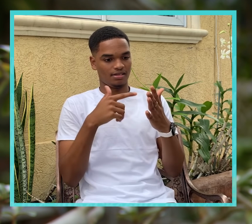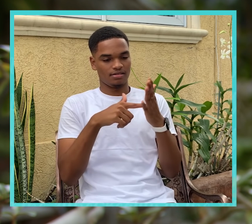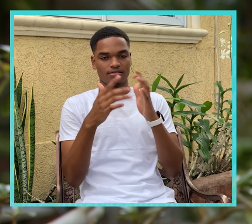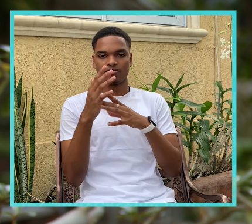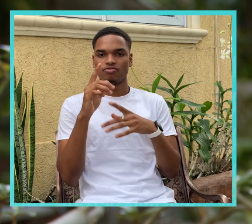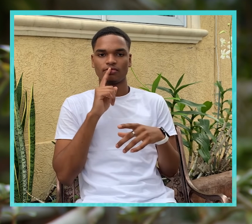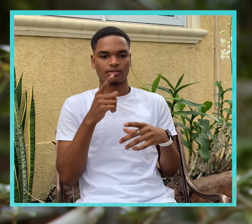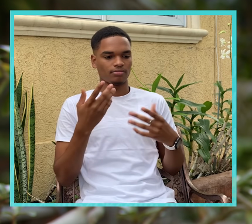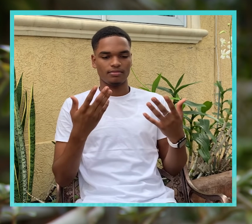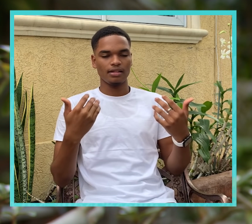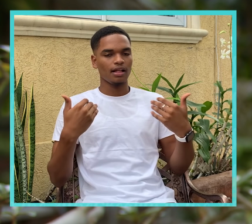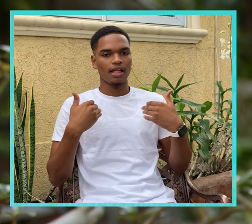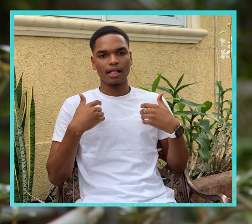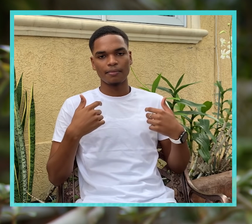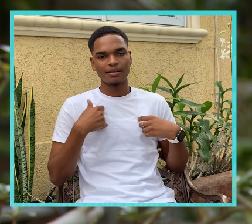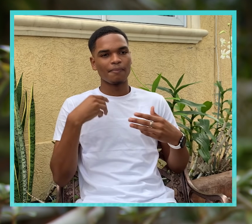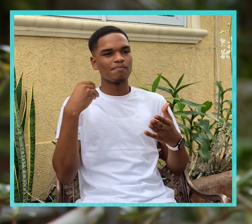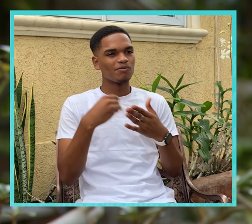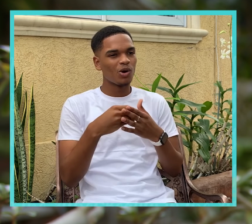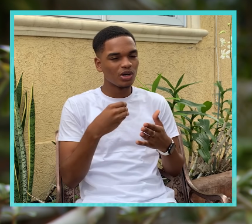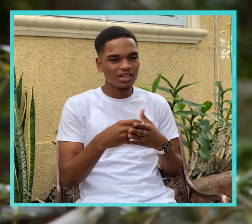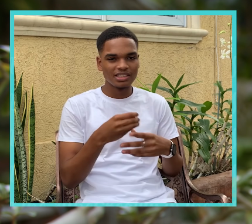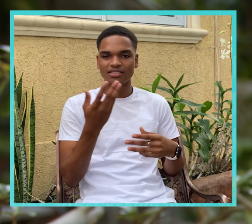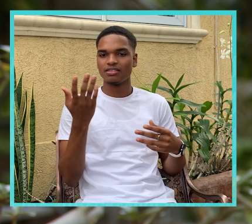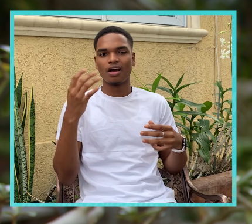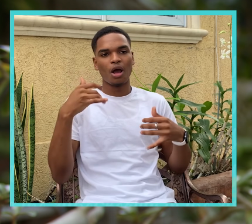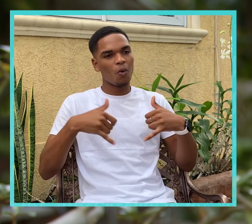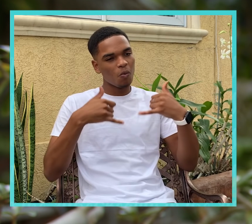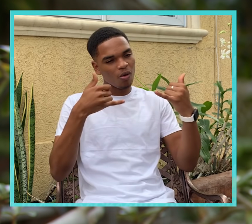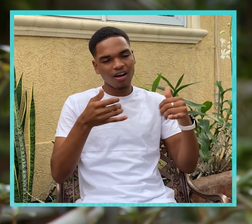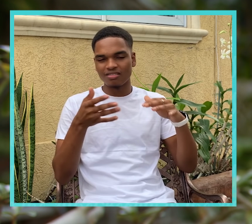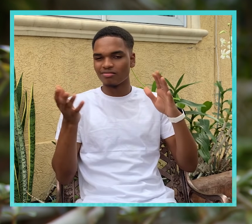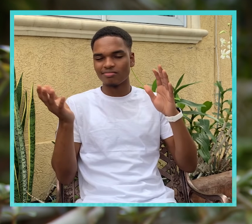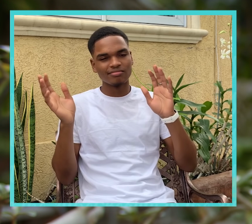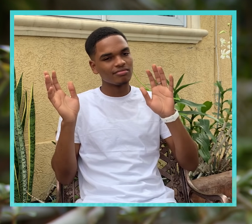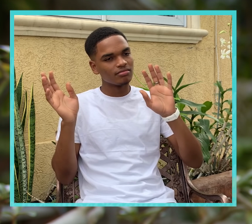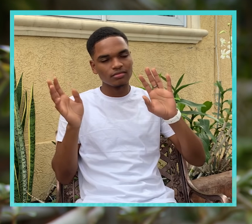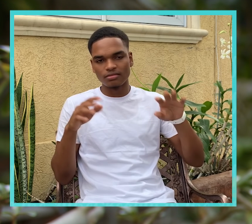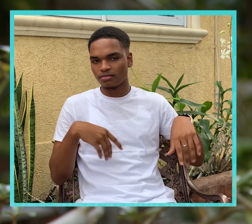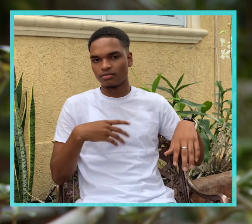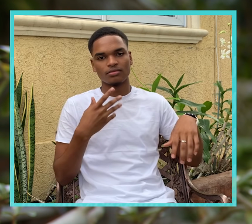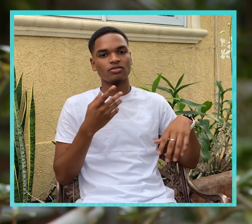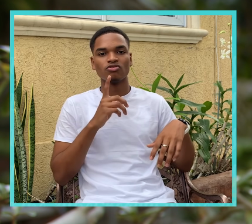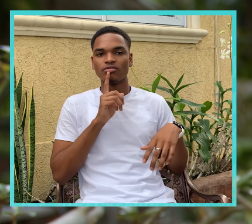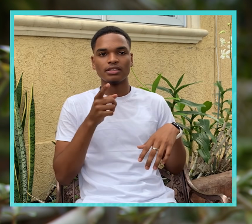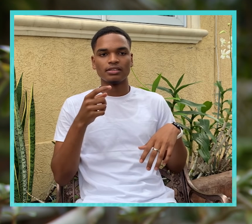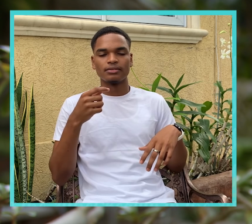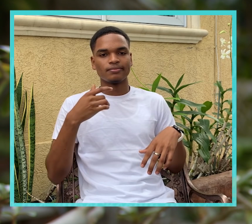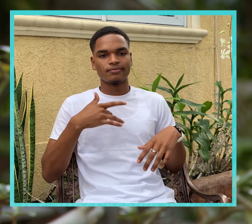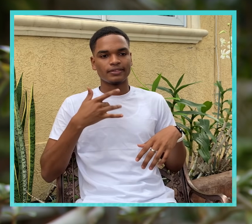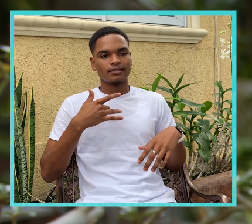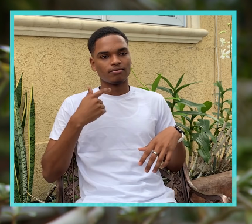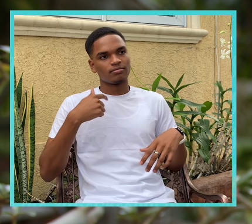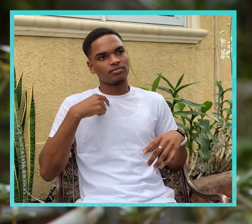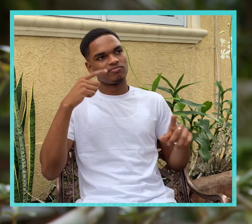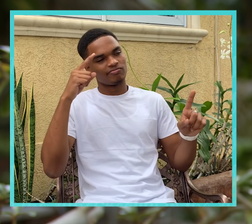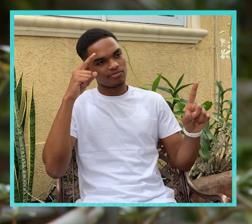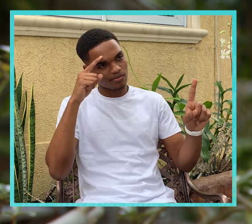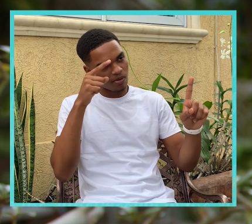money or not, award or not, it's a sense of purpose and fulfillment.